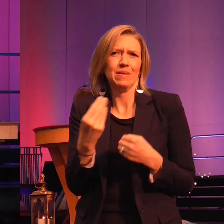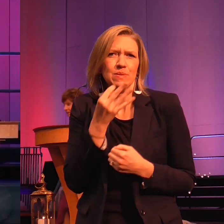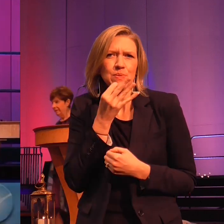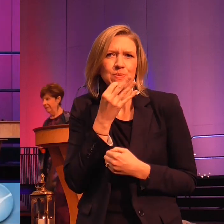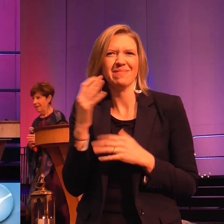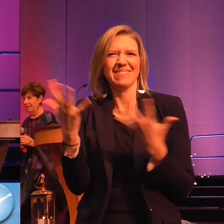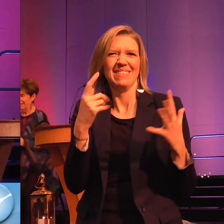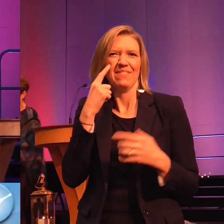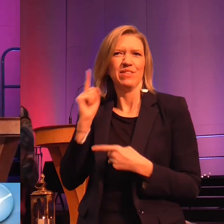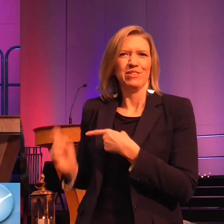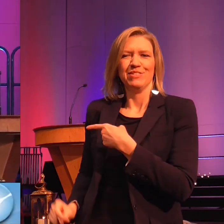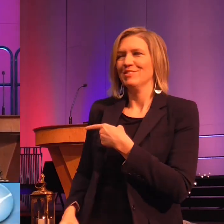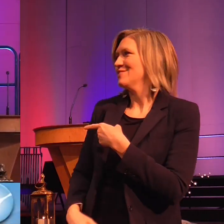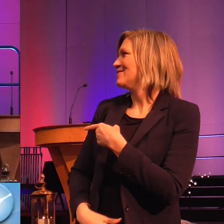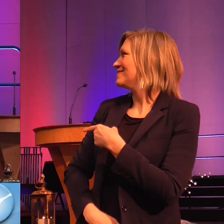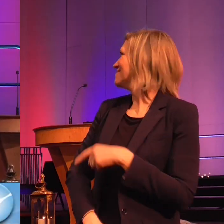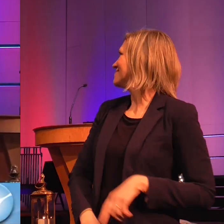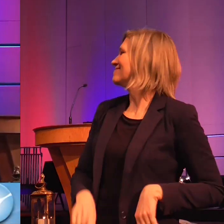huh?